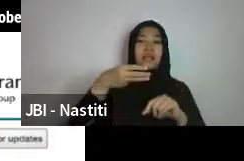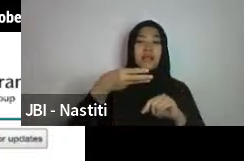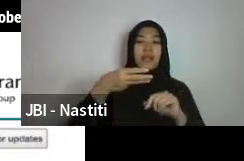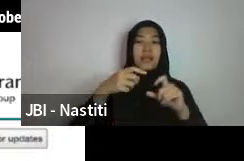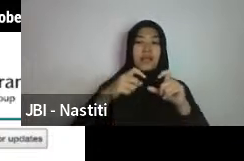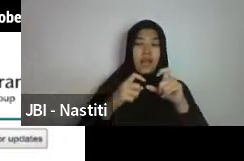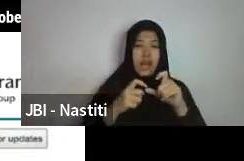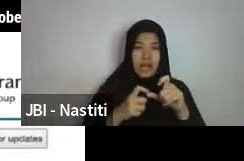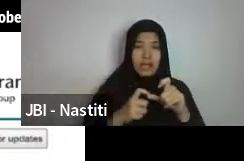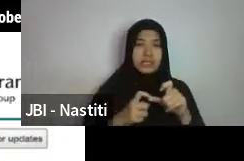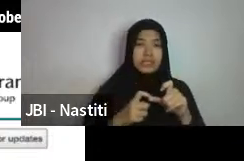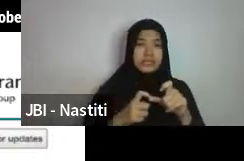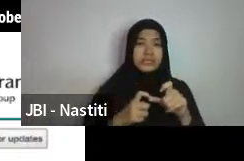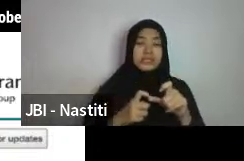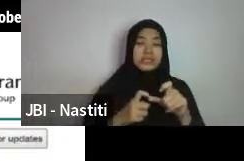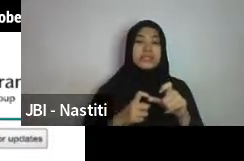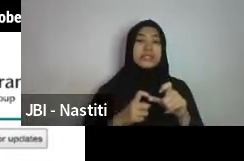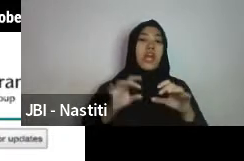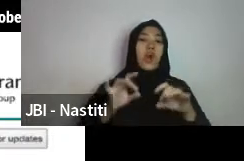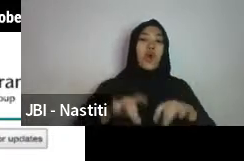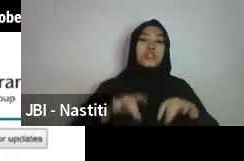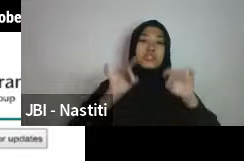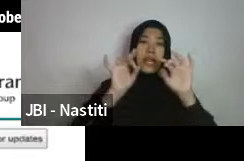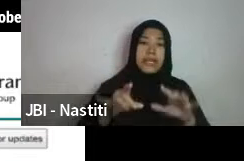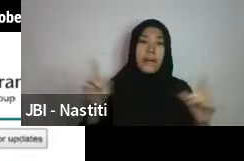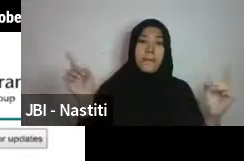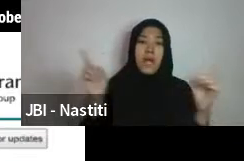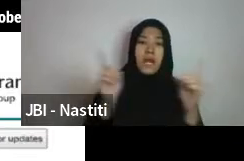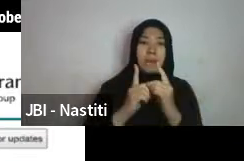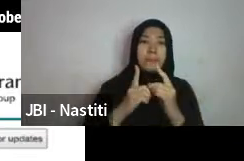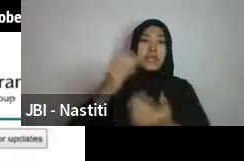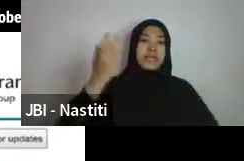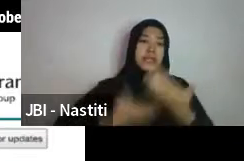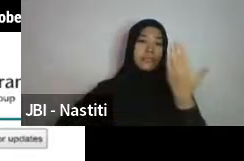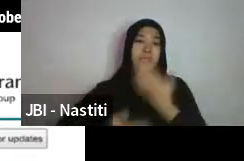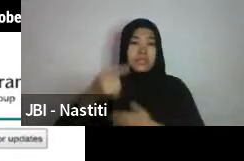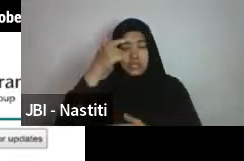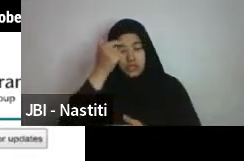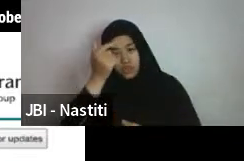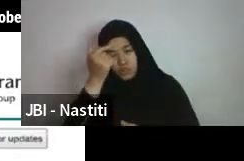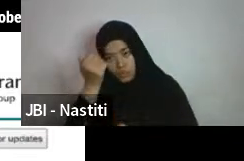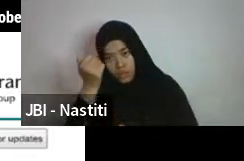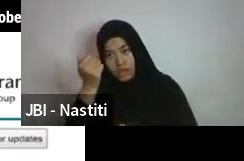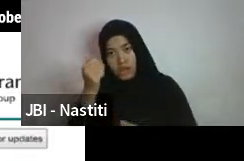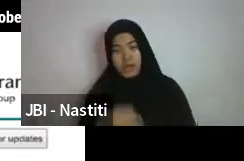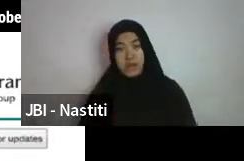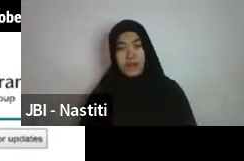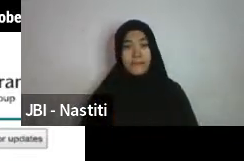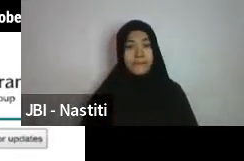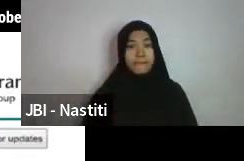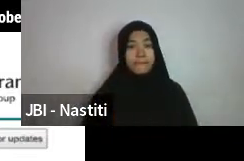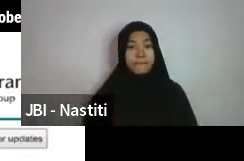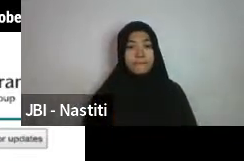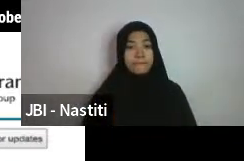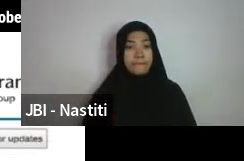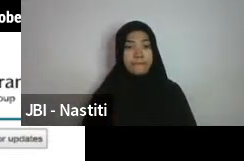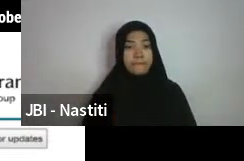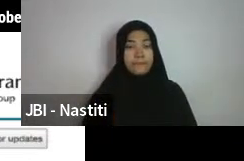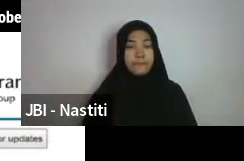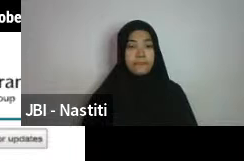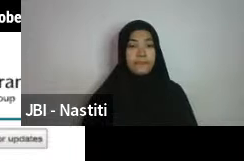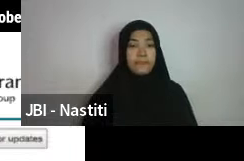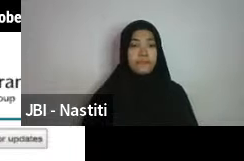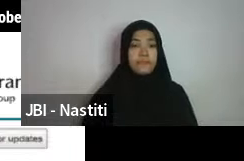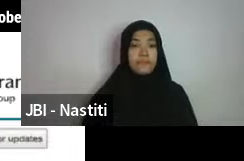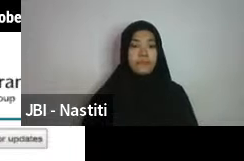we wanted to do this for a regional rural public mental health workforce. And we wanted to go a